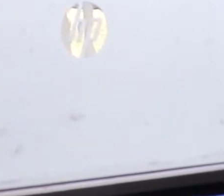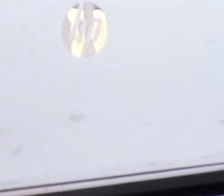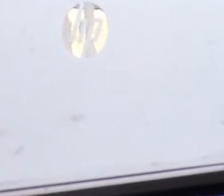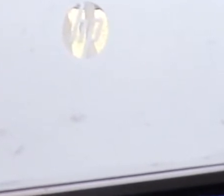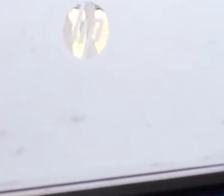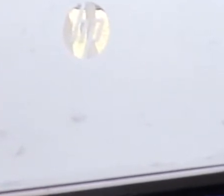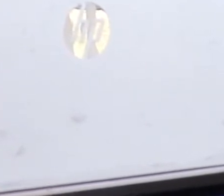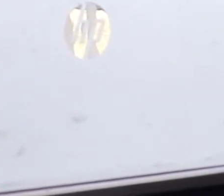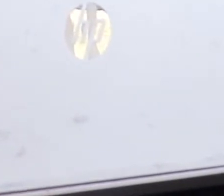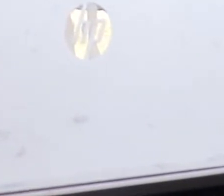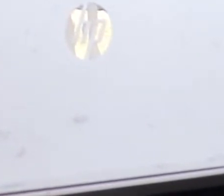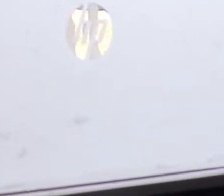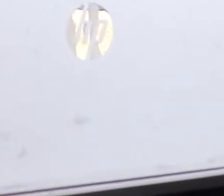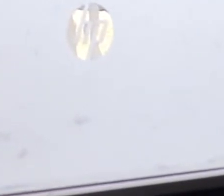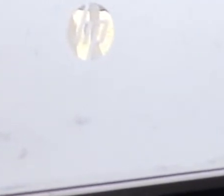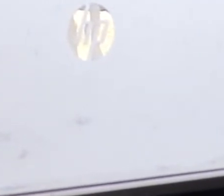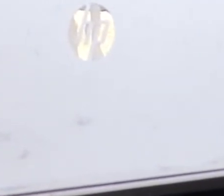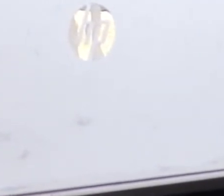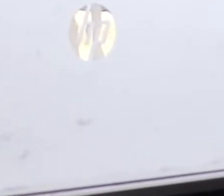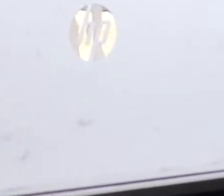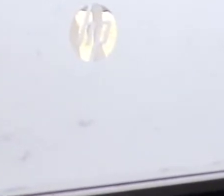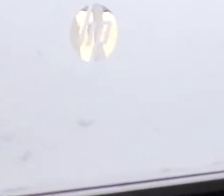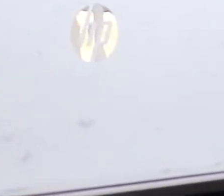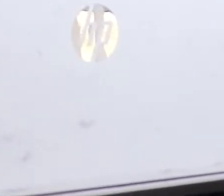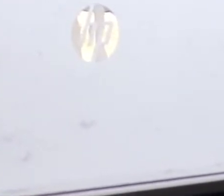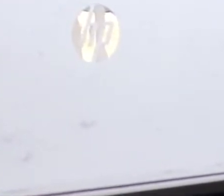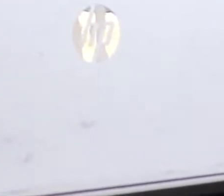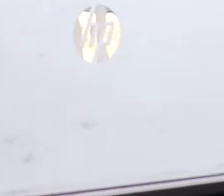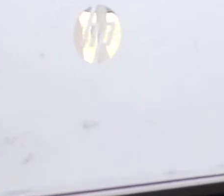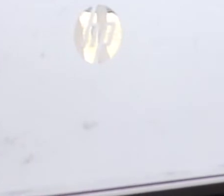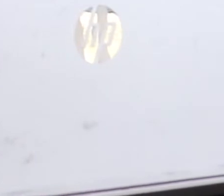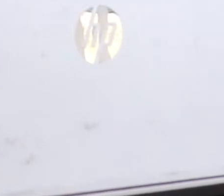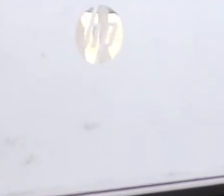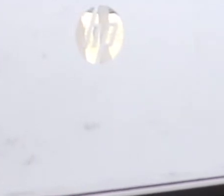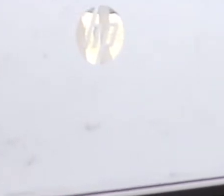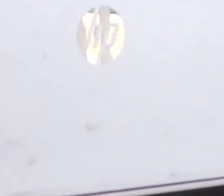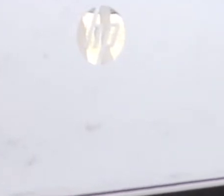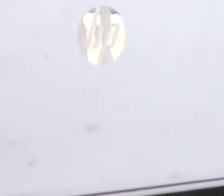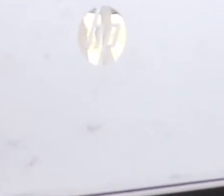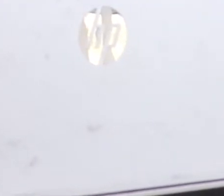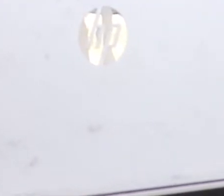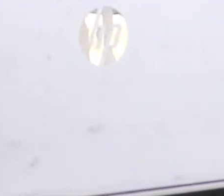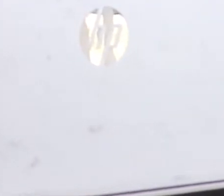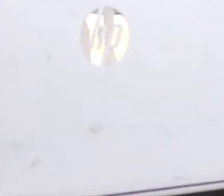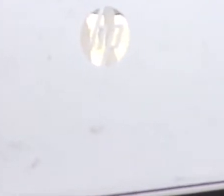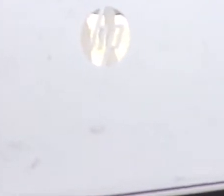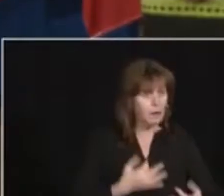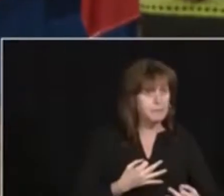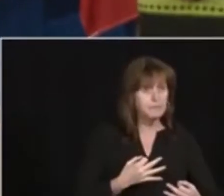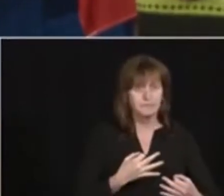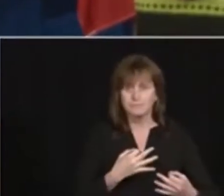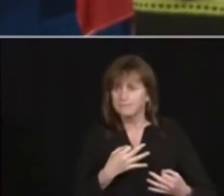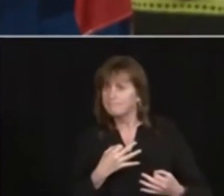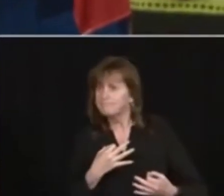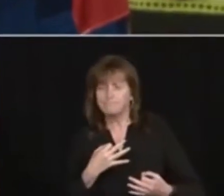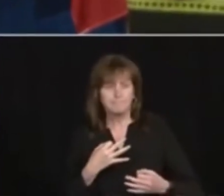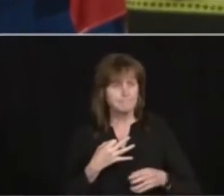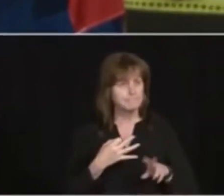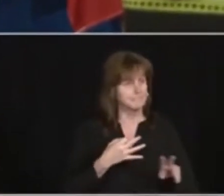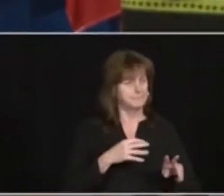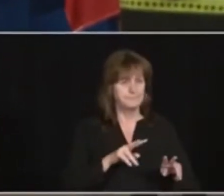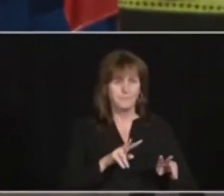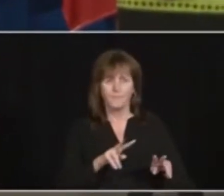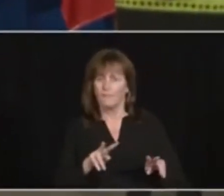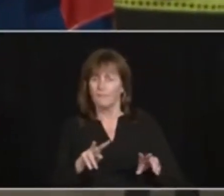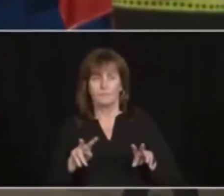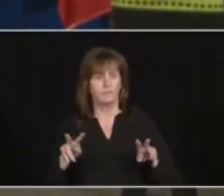by Ontario educators and is aimed at ensuring students get to finish the school year. The Premier says students will